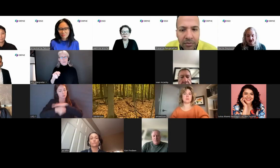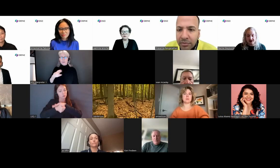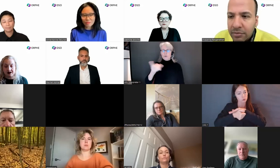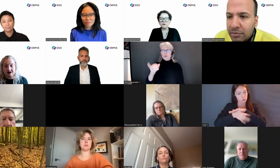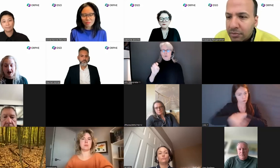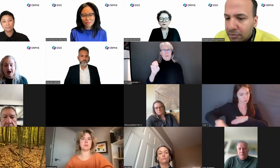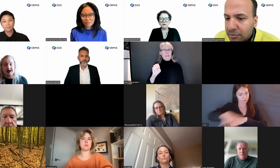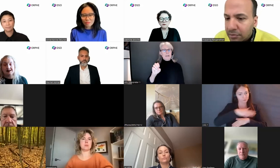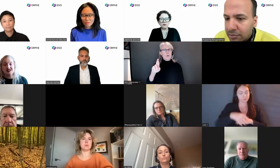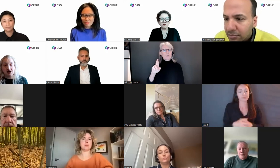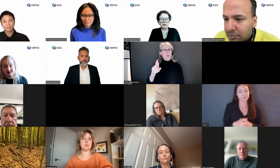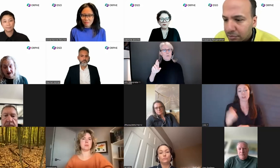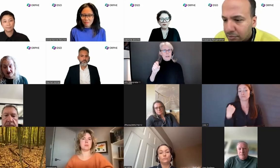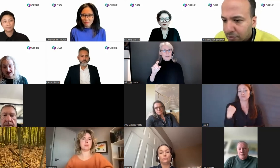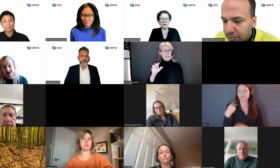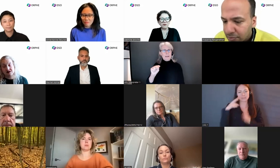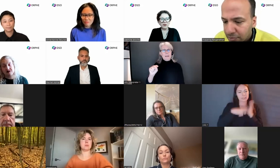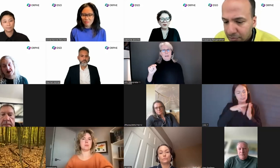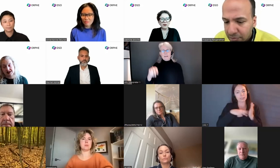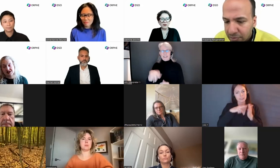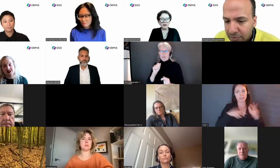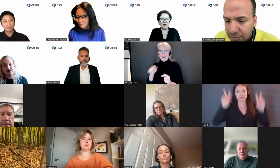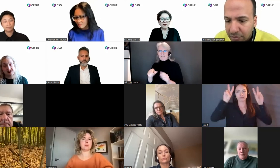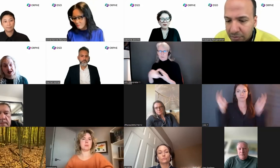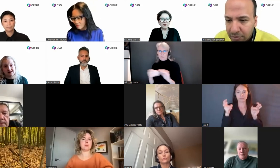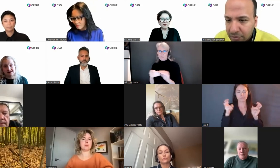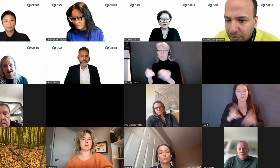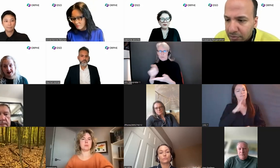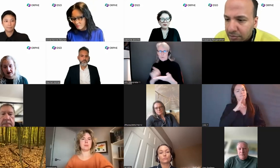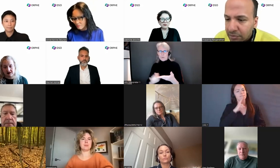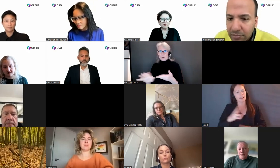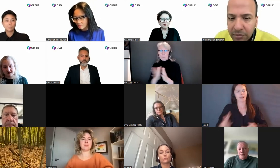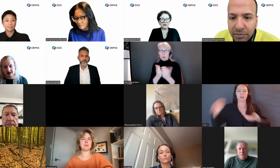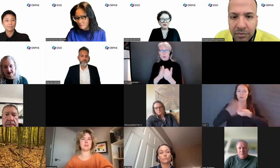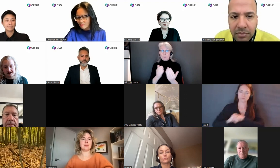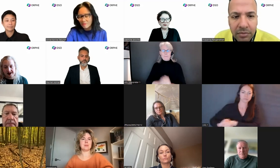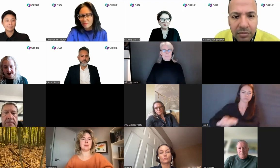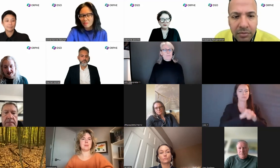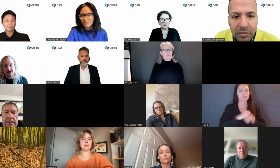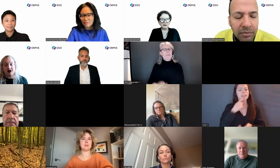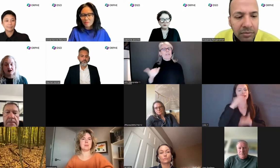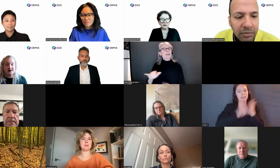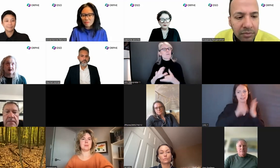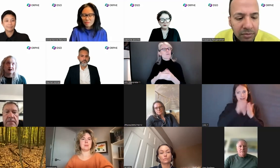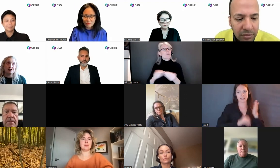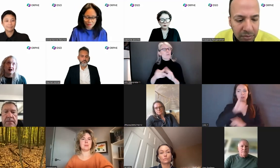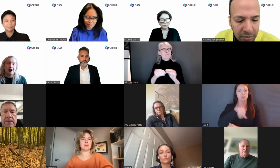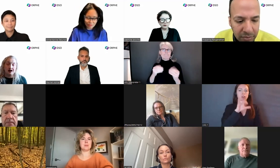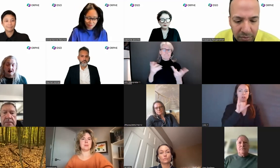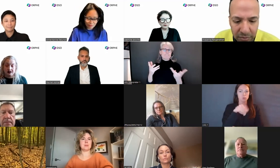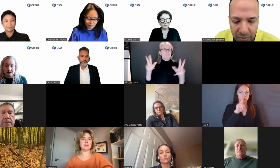share an Ishinabae creation story that she retells in her book. She talks about